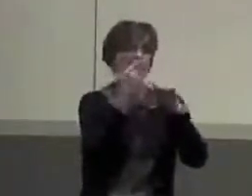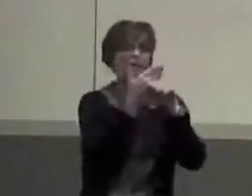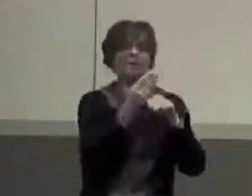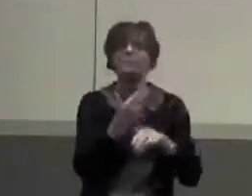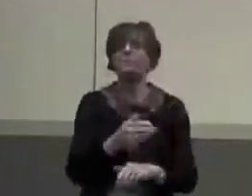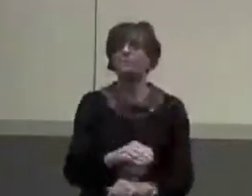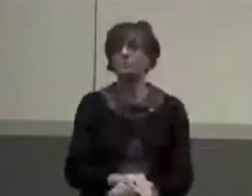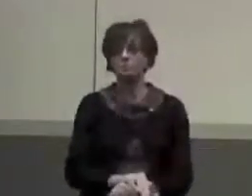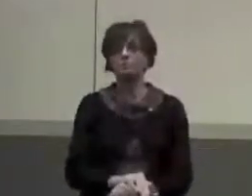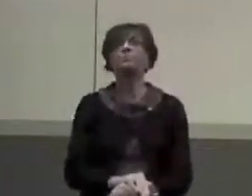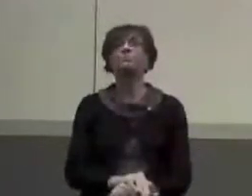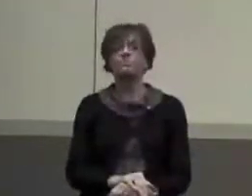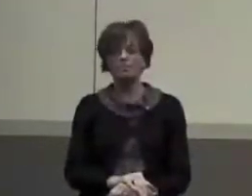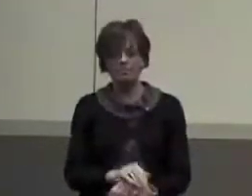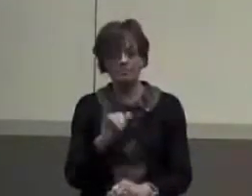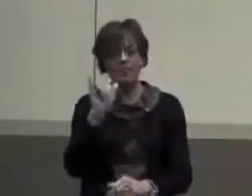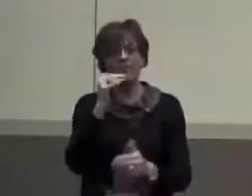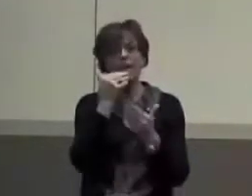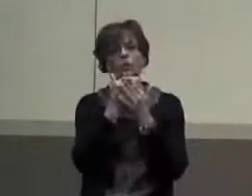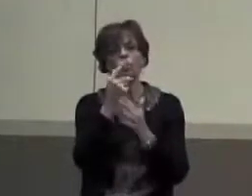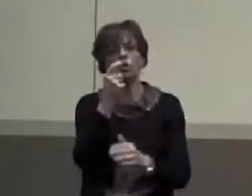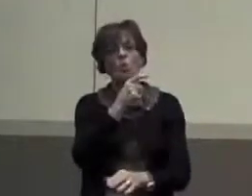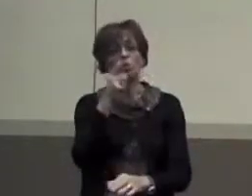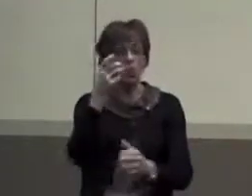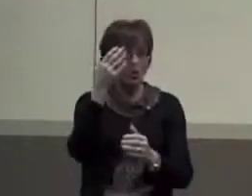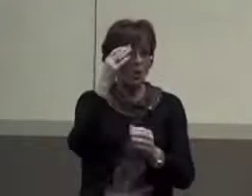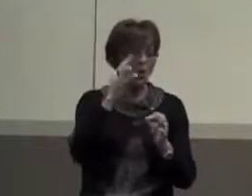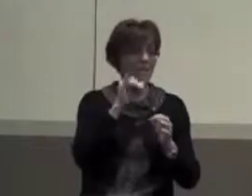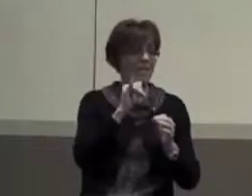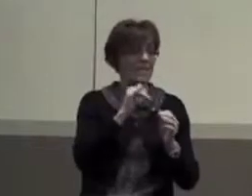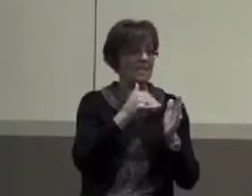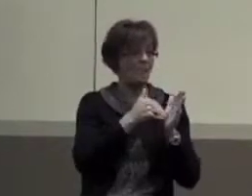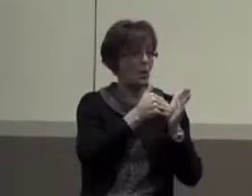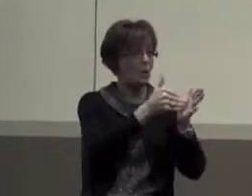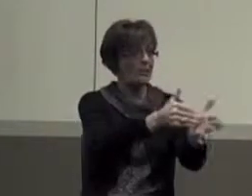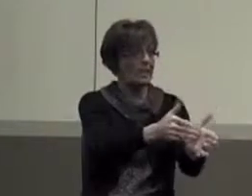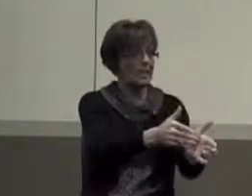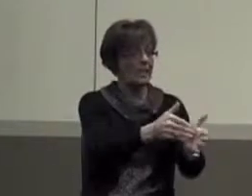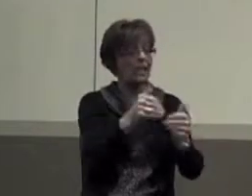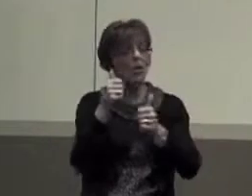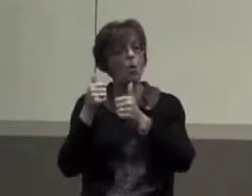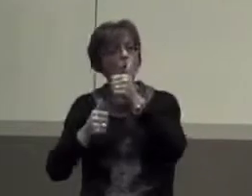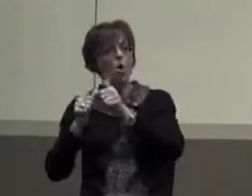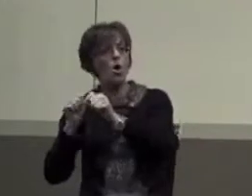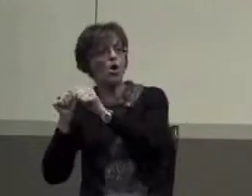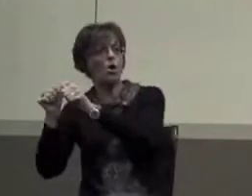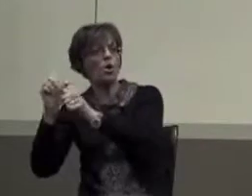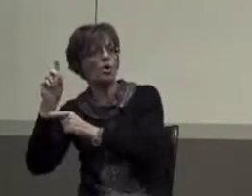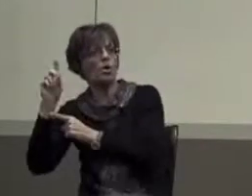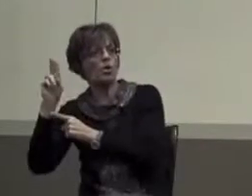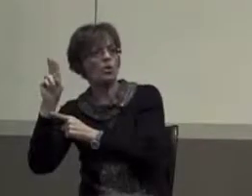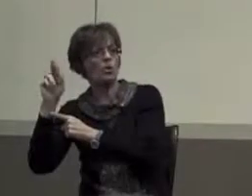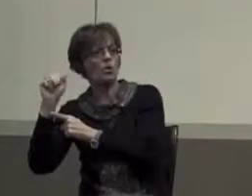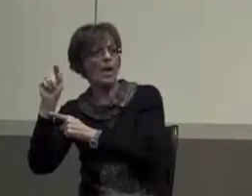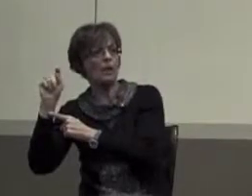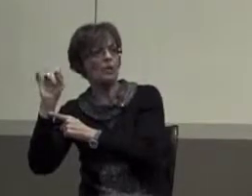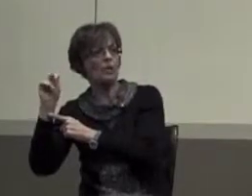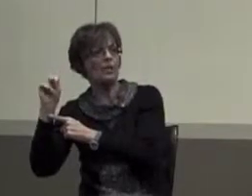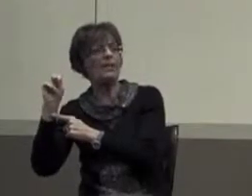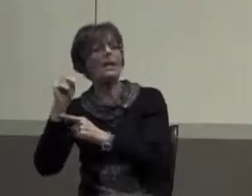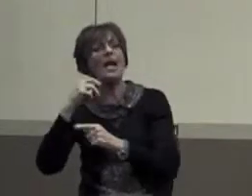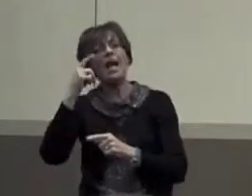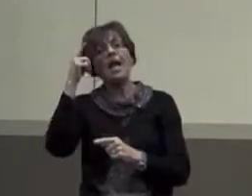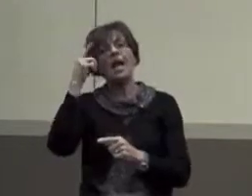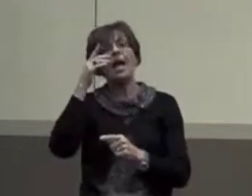That's a very good question. So you want to know whether it's frequency or duration. I would say that you need to